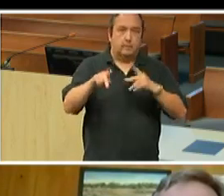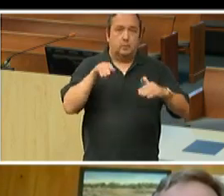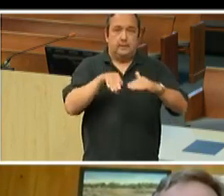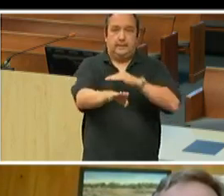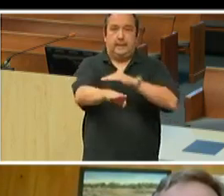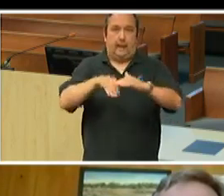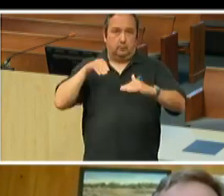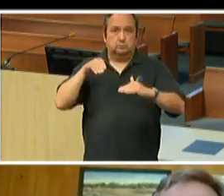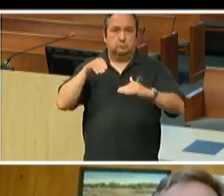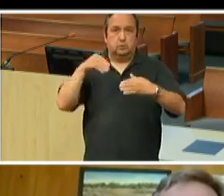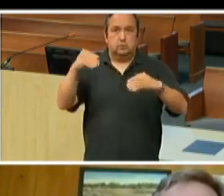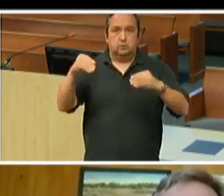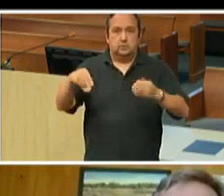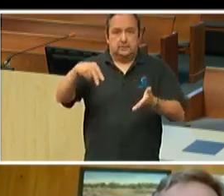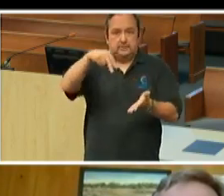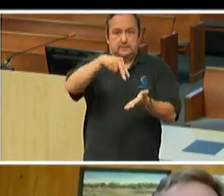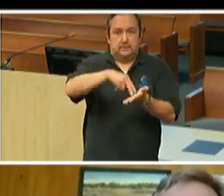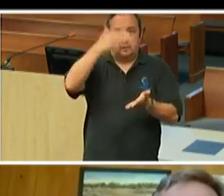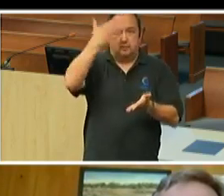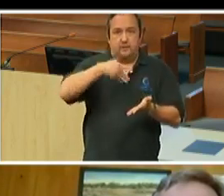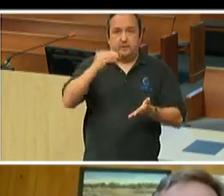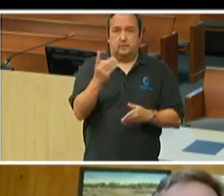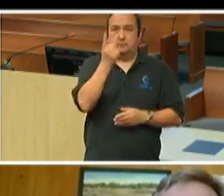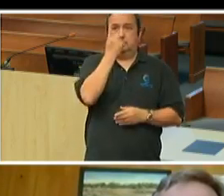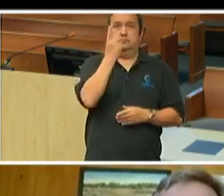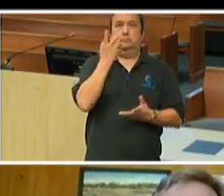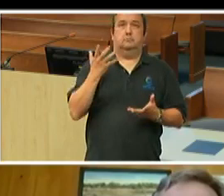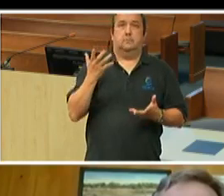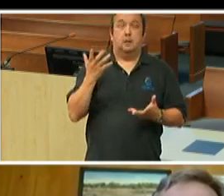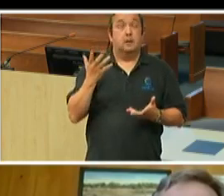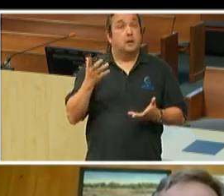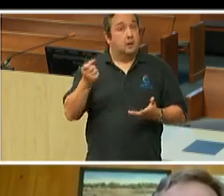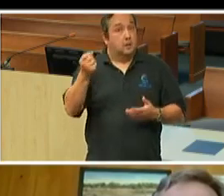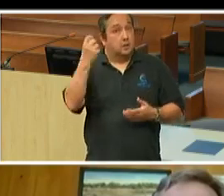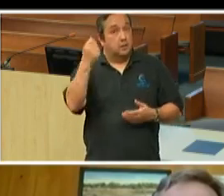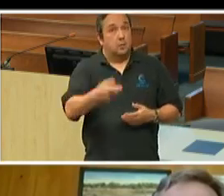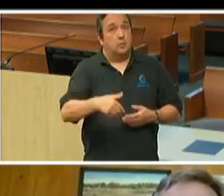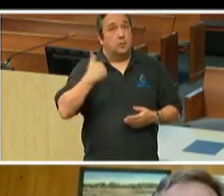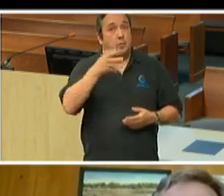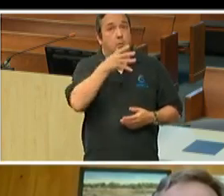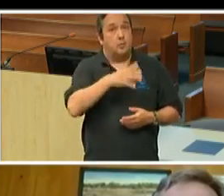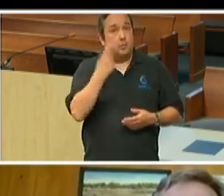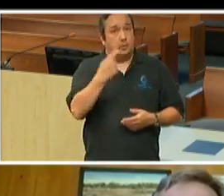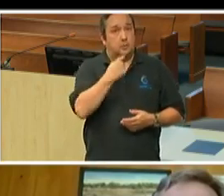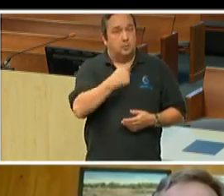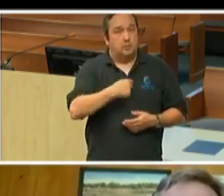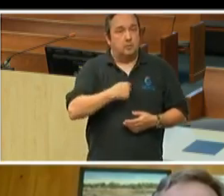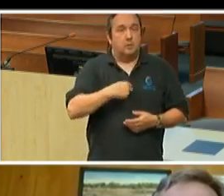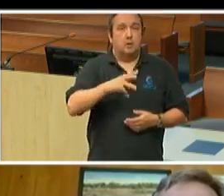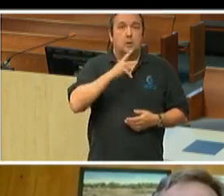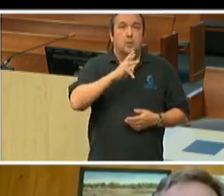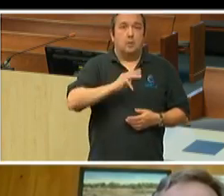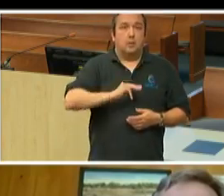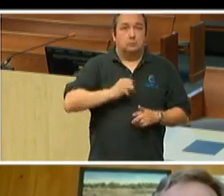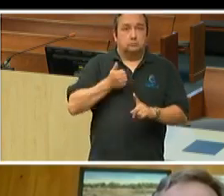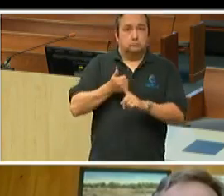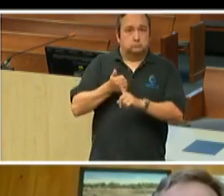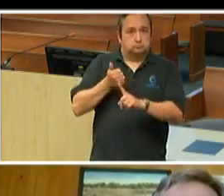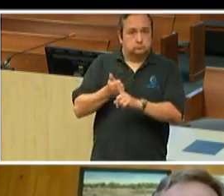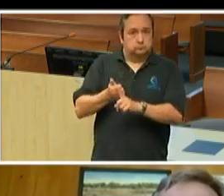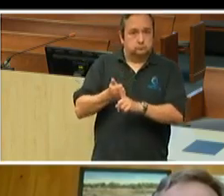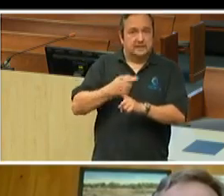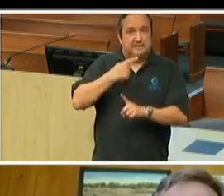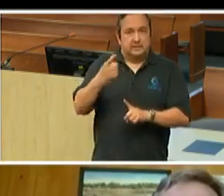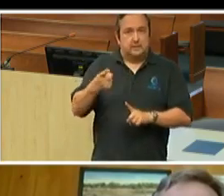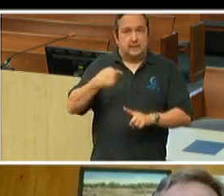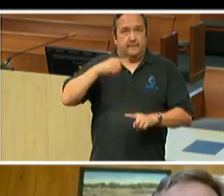in and standing in front of them. From what I understand from one young woman, Walmart is told them